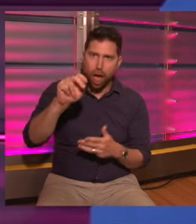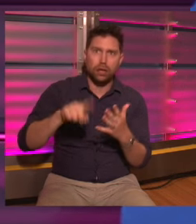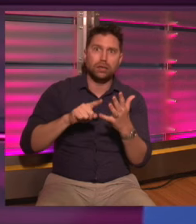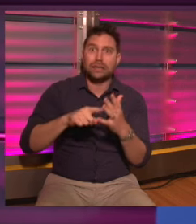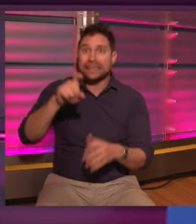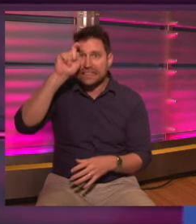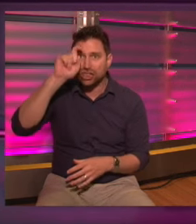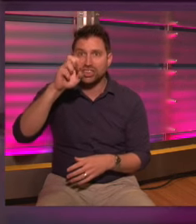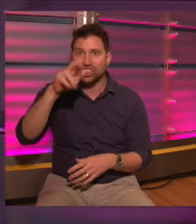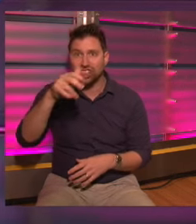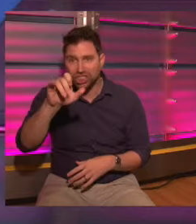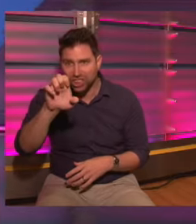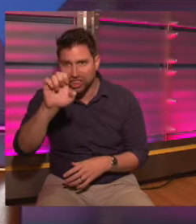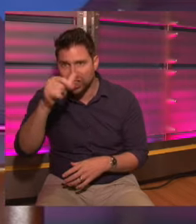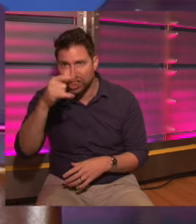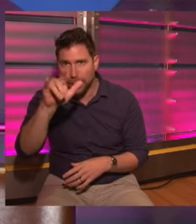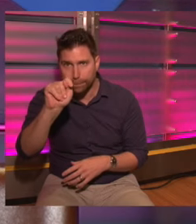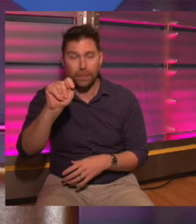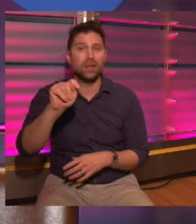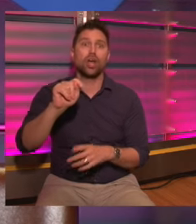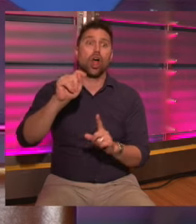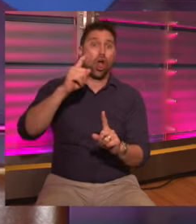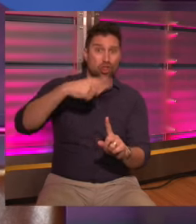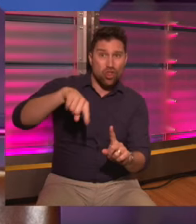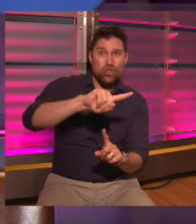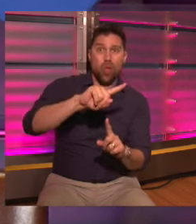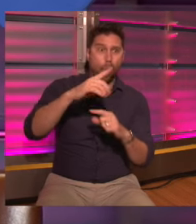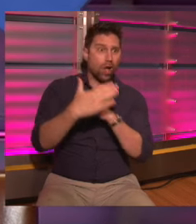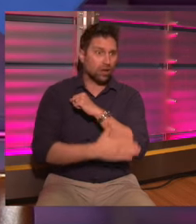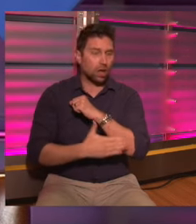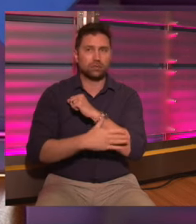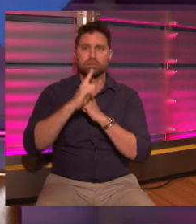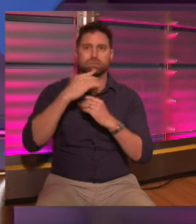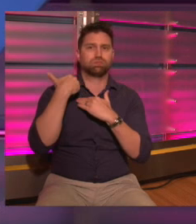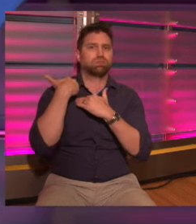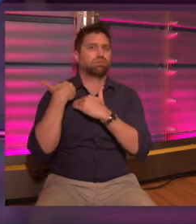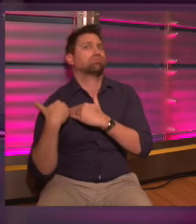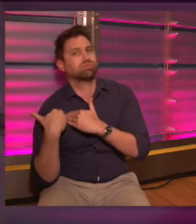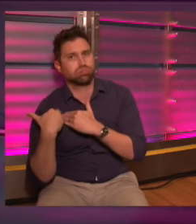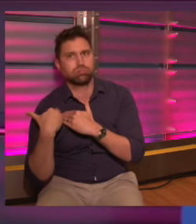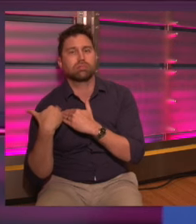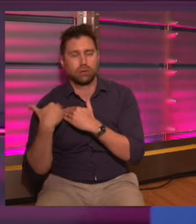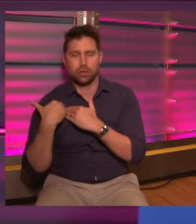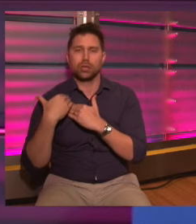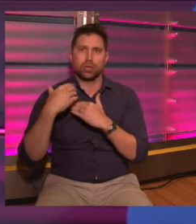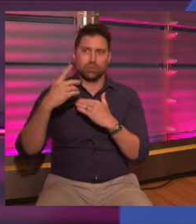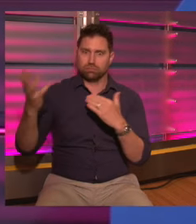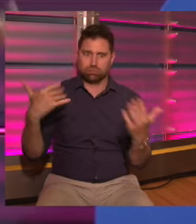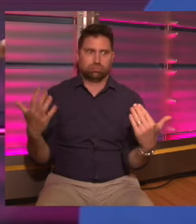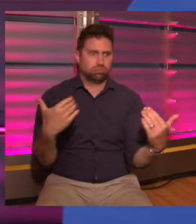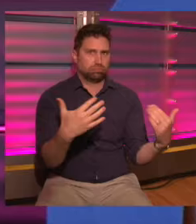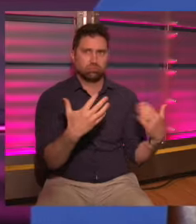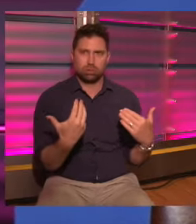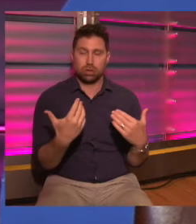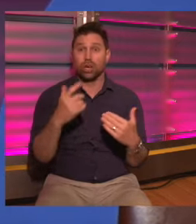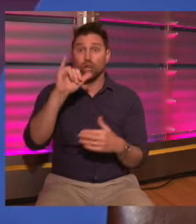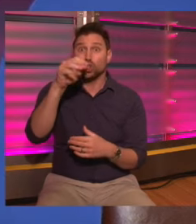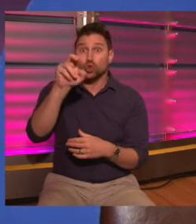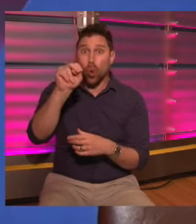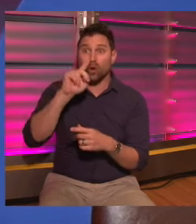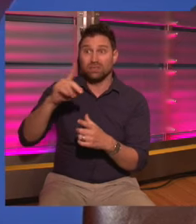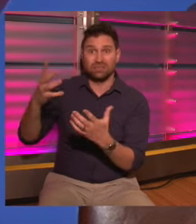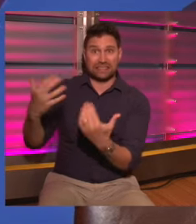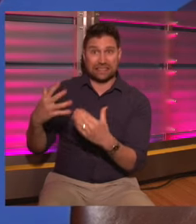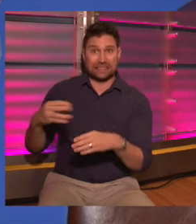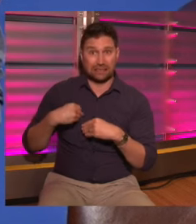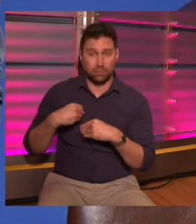And those countries are taking huge, huge strain from the numbers that are coming in. Just to put a little perspective on it, the amount that Jordan has taken in, for example,